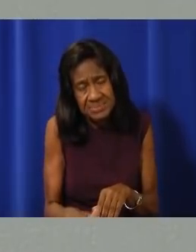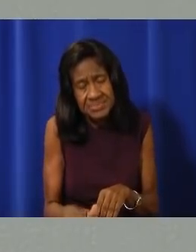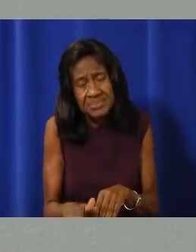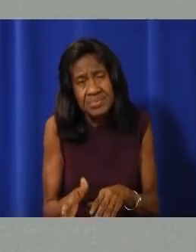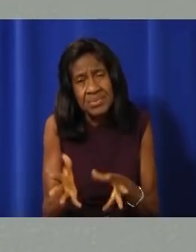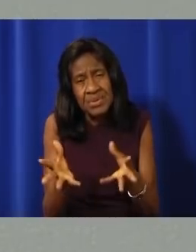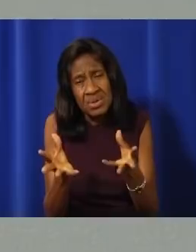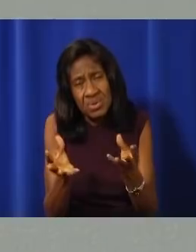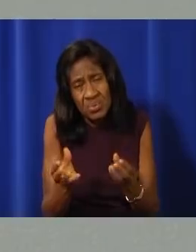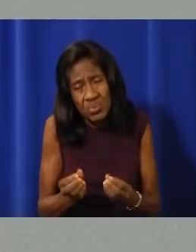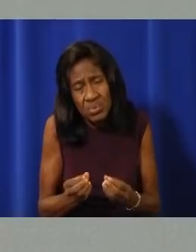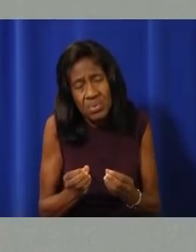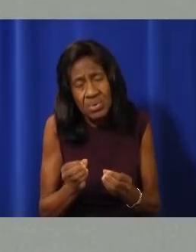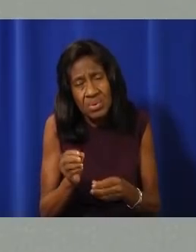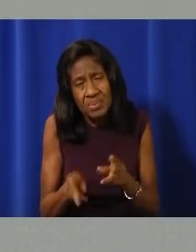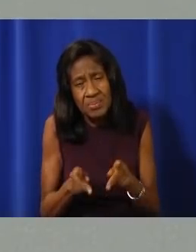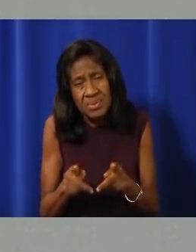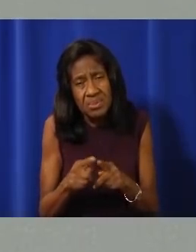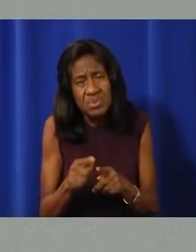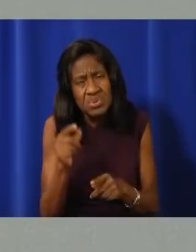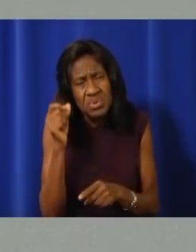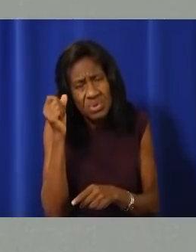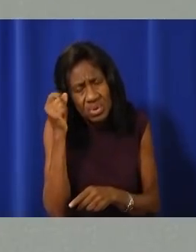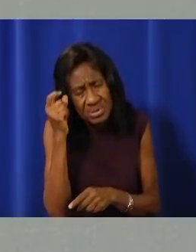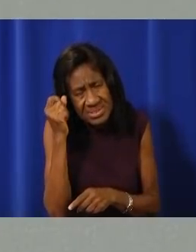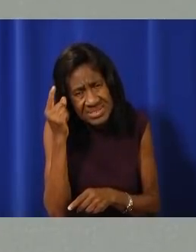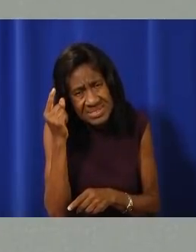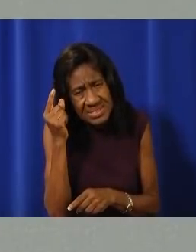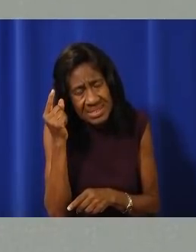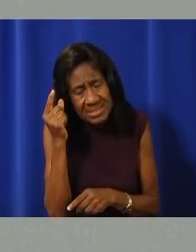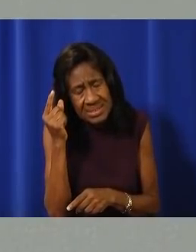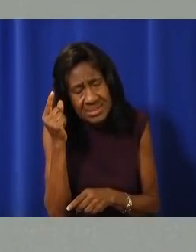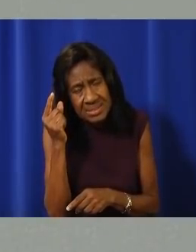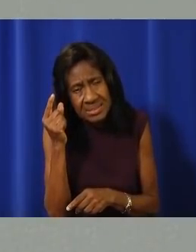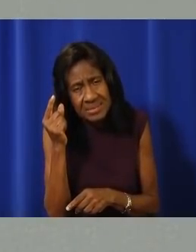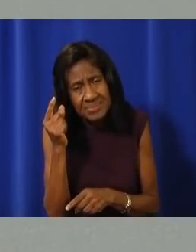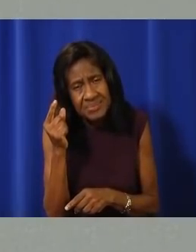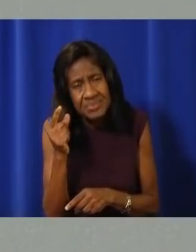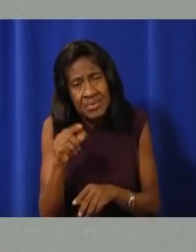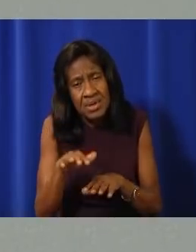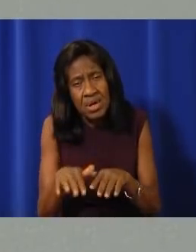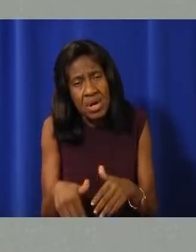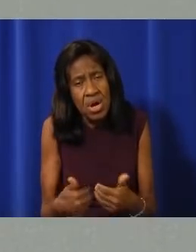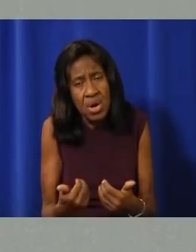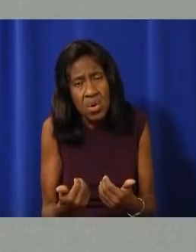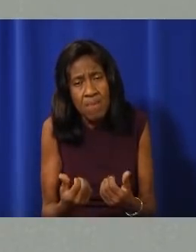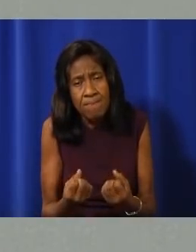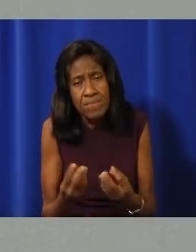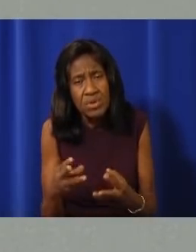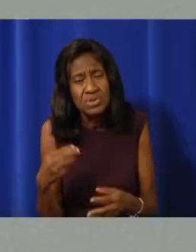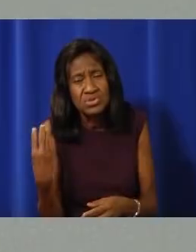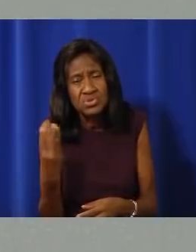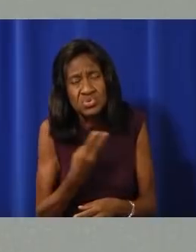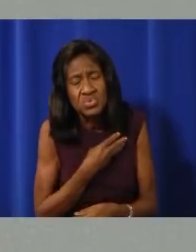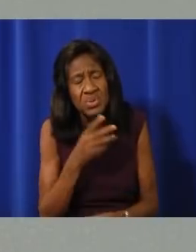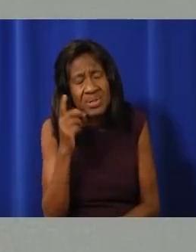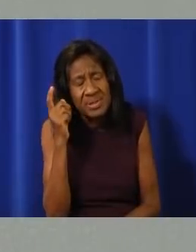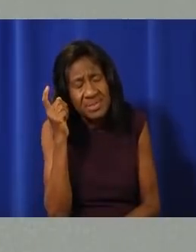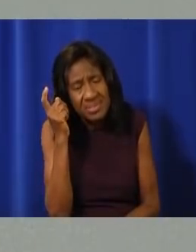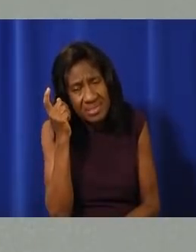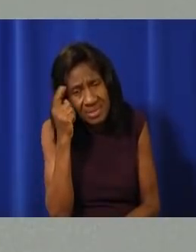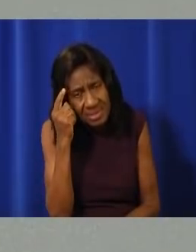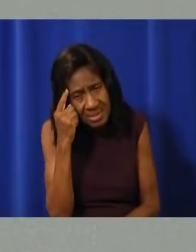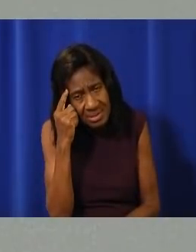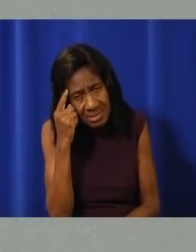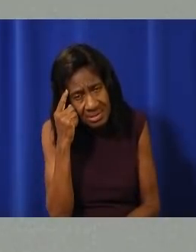how much care and concern and how much diligence we reflect in everything we do in trying